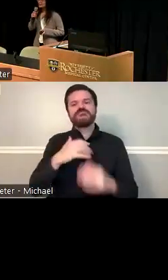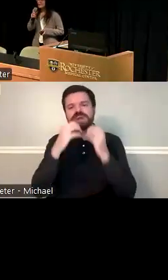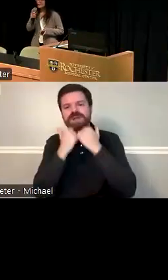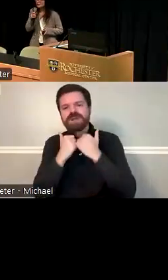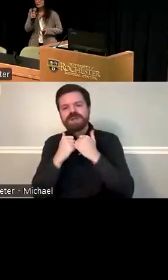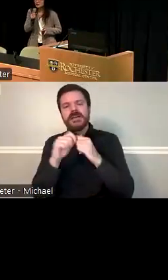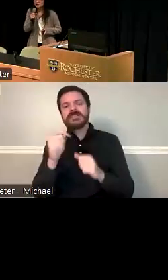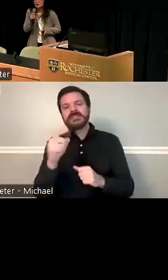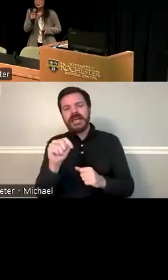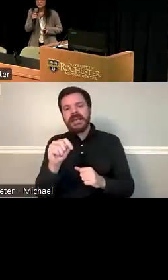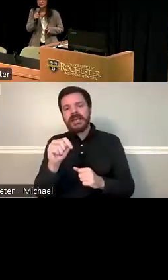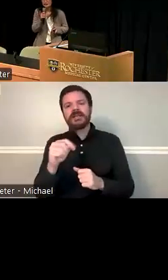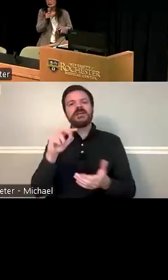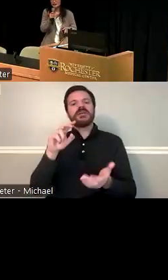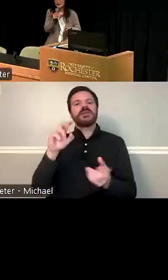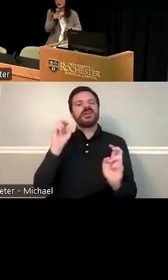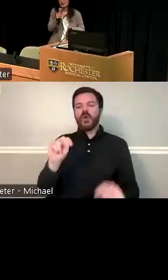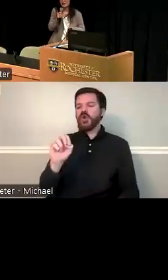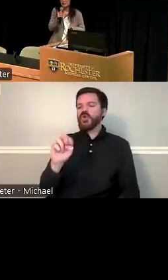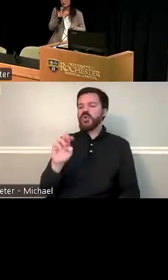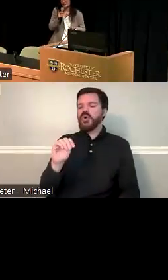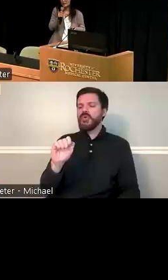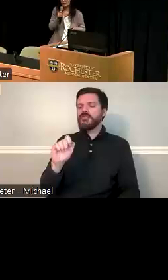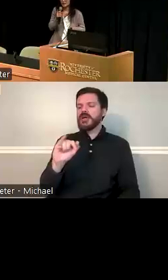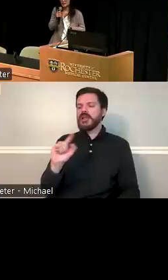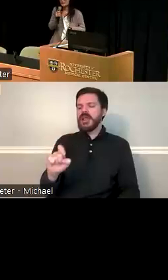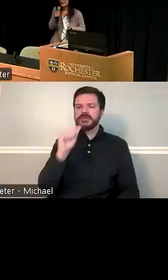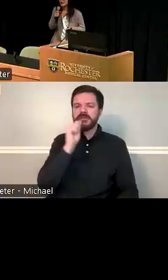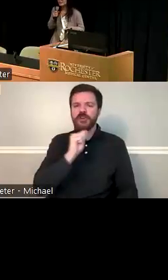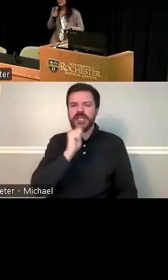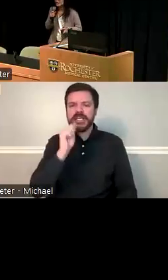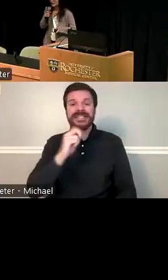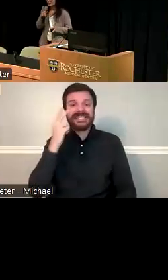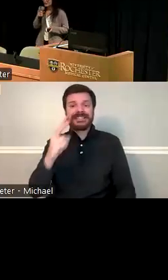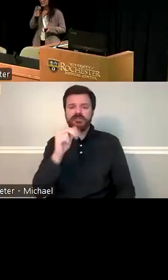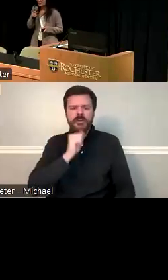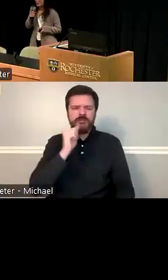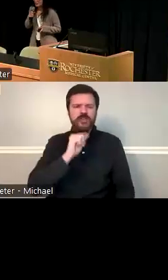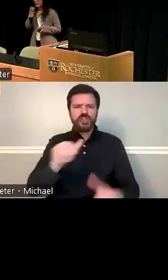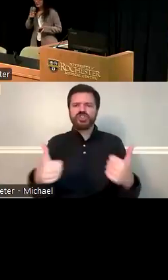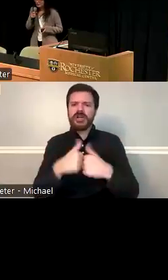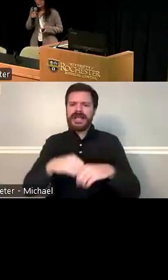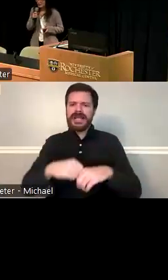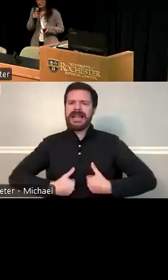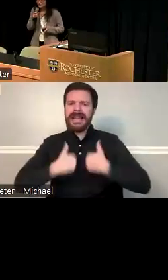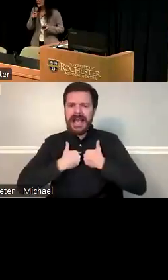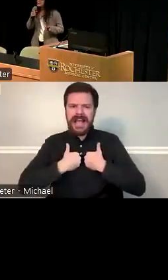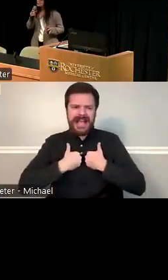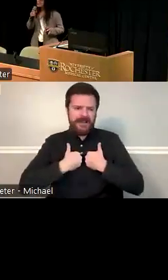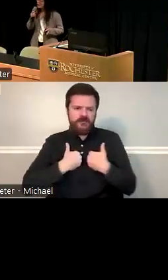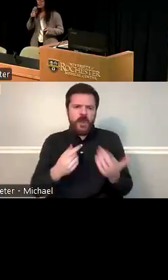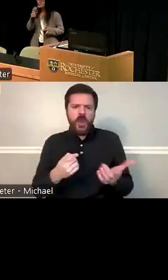suffering. And so they see suffering and challenges in life as something that is